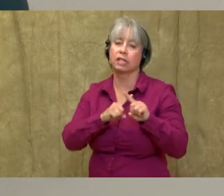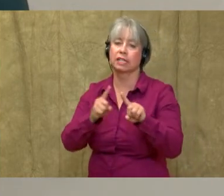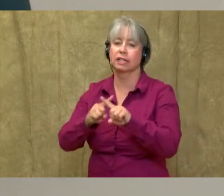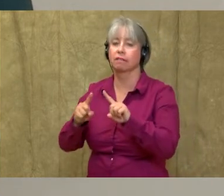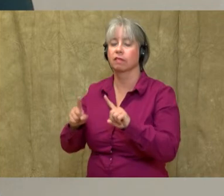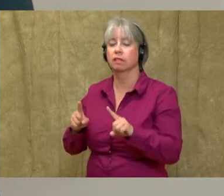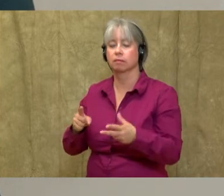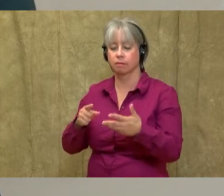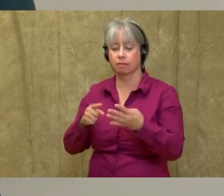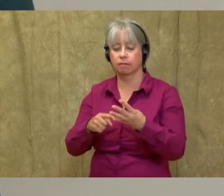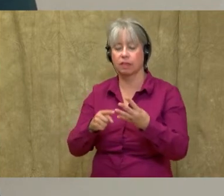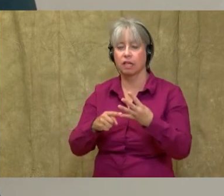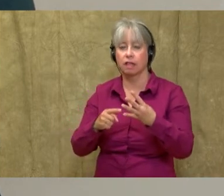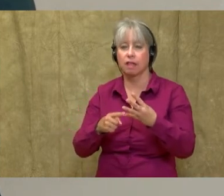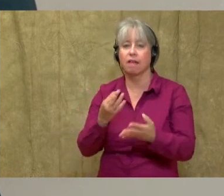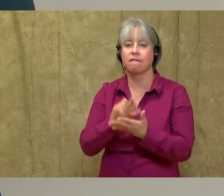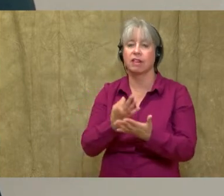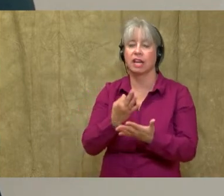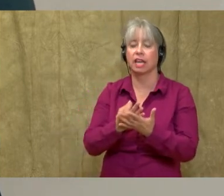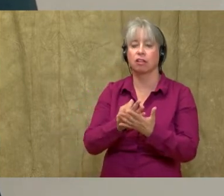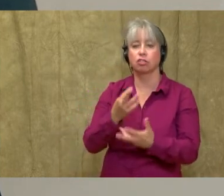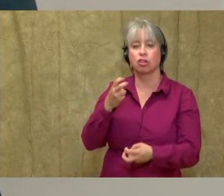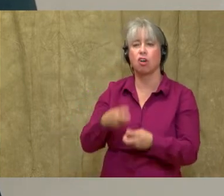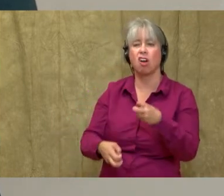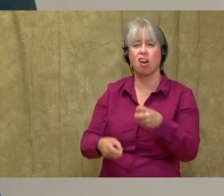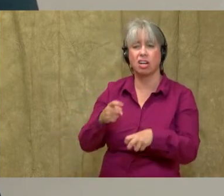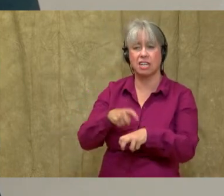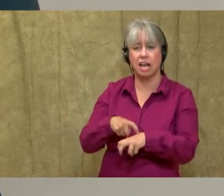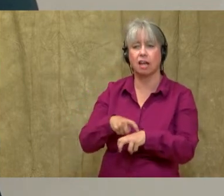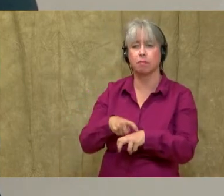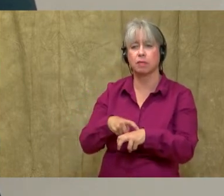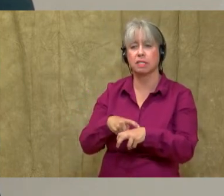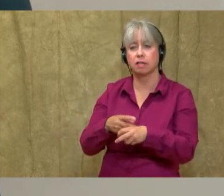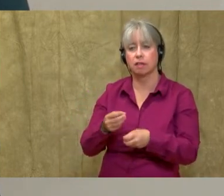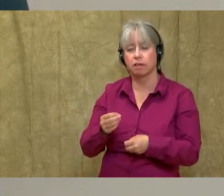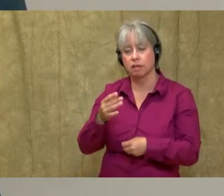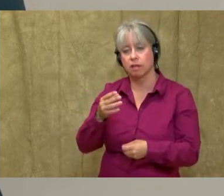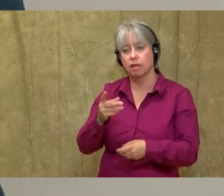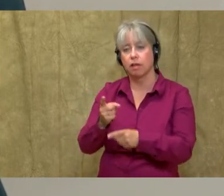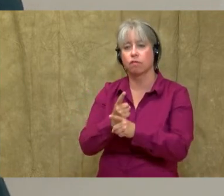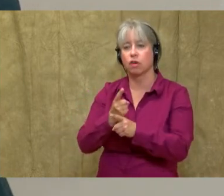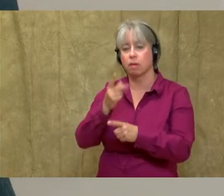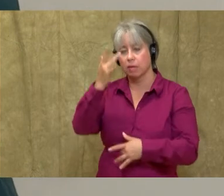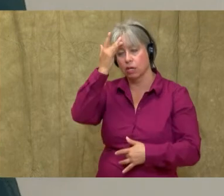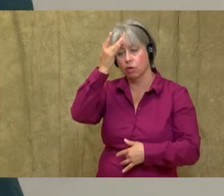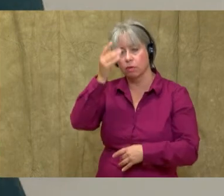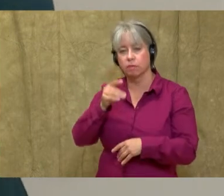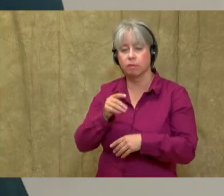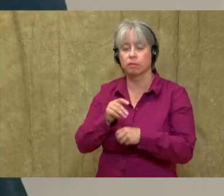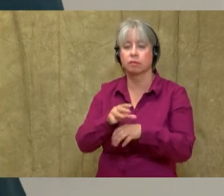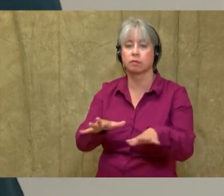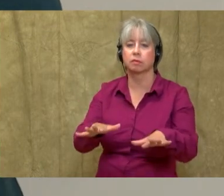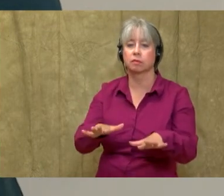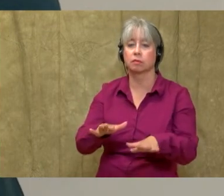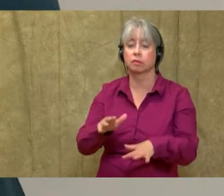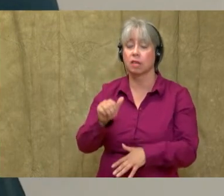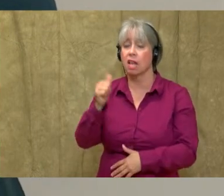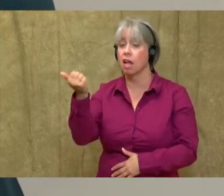is another key factor that might affect someone's interpretation of the COVID-19 pandemic. Can you think of any other